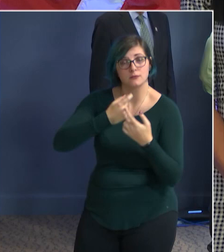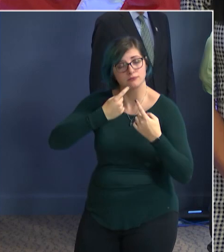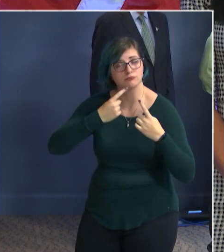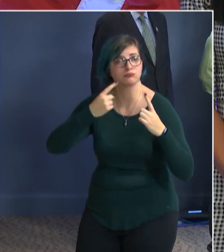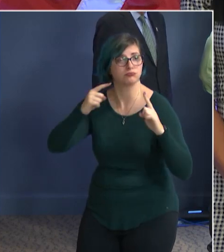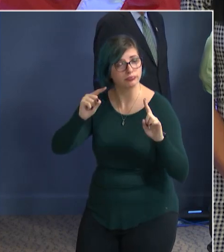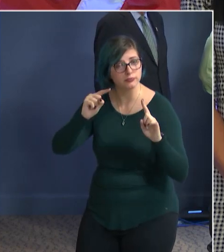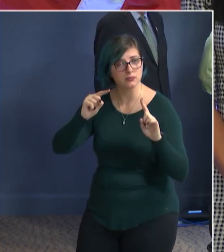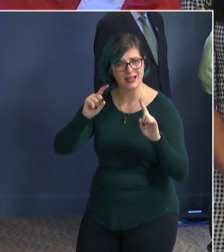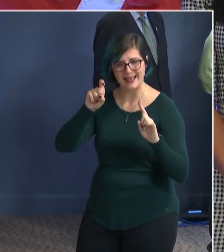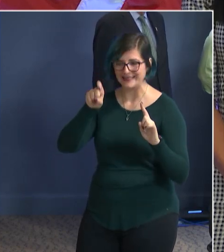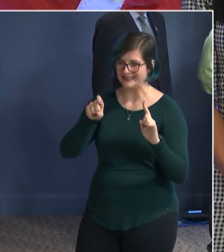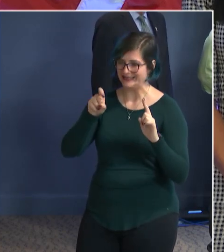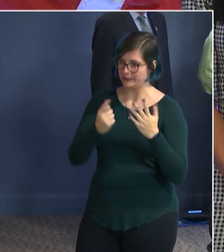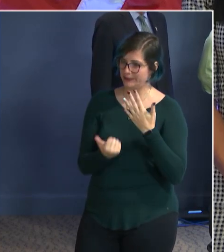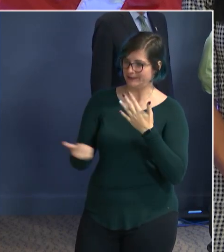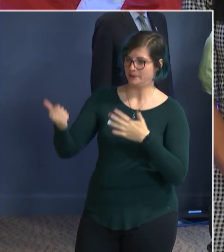primary